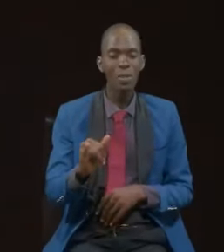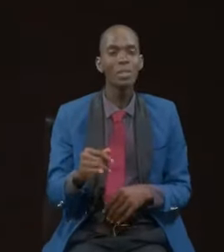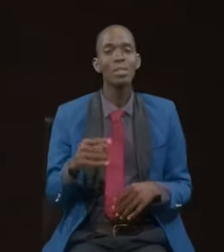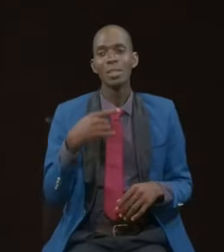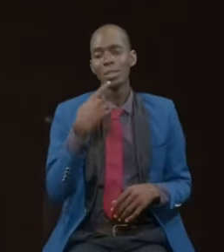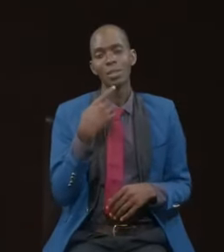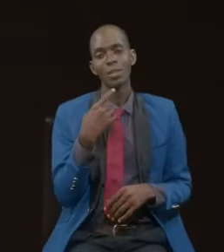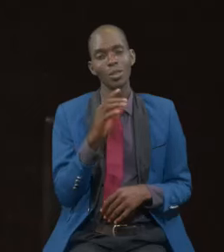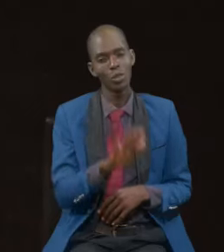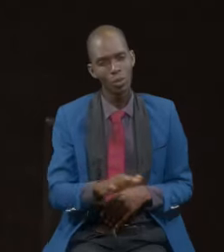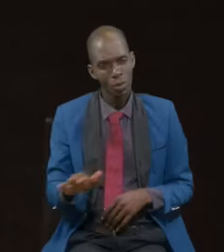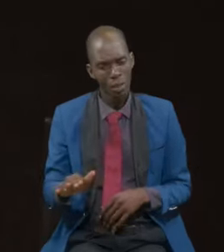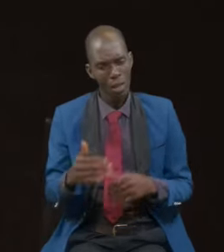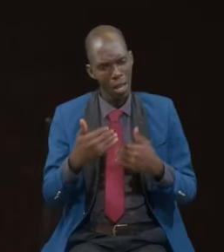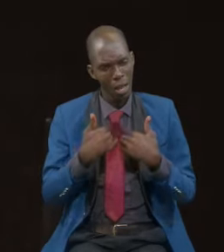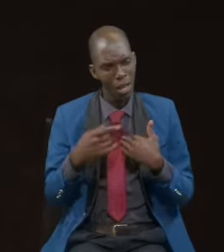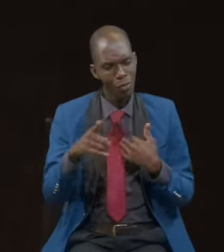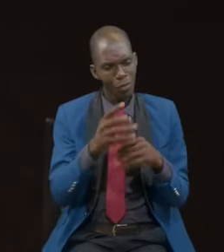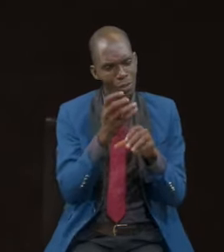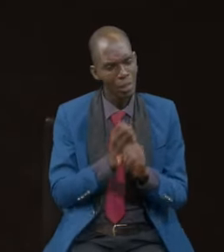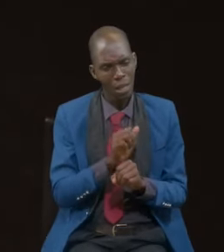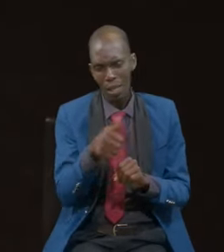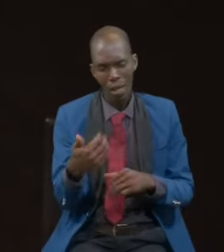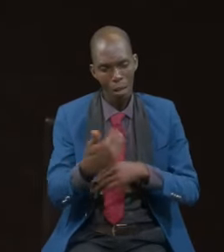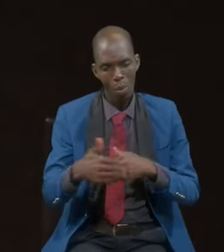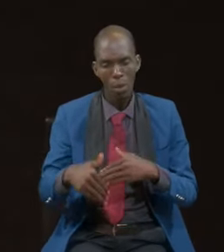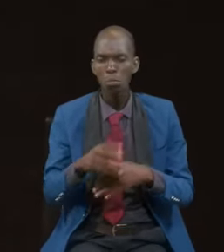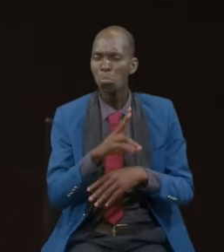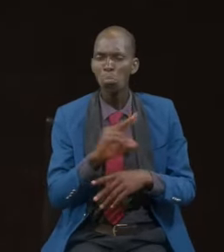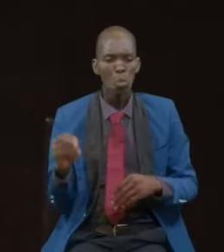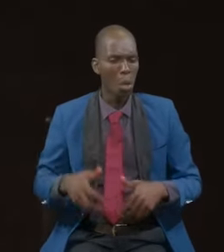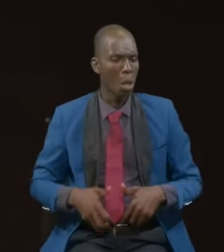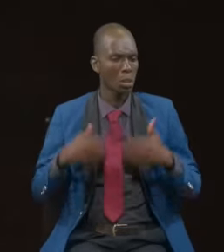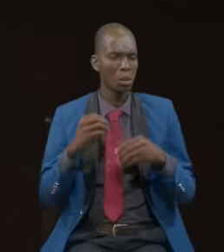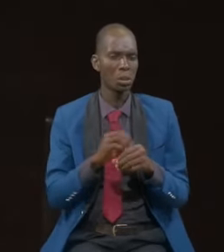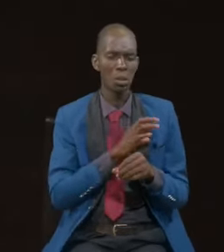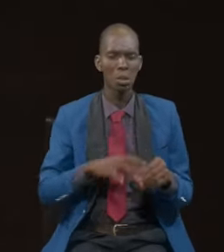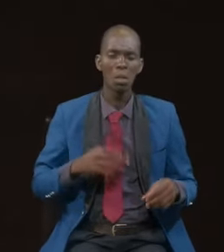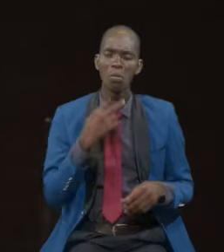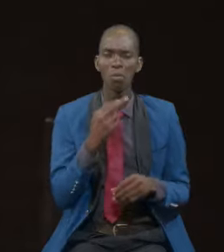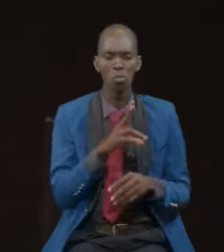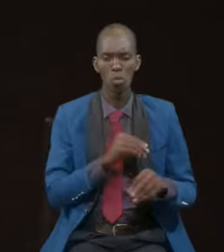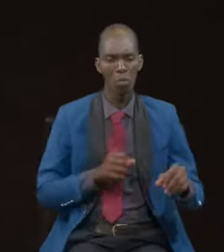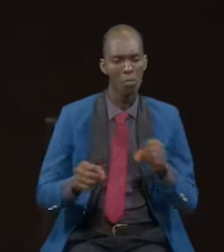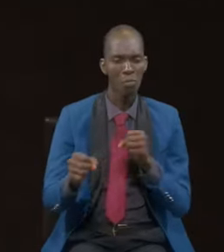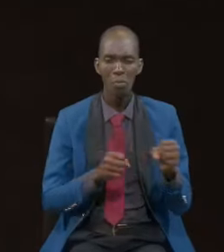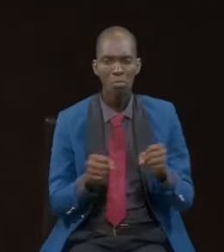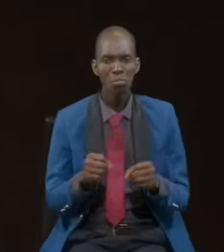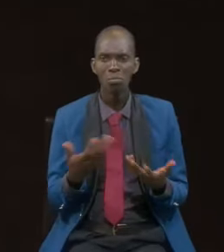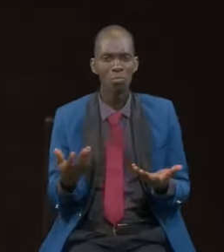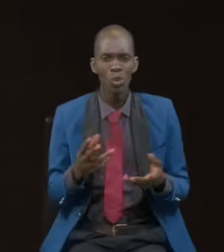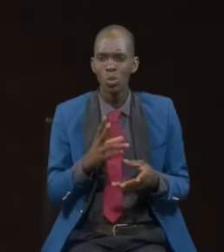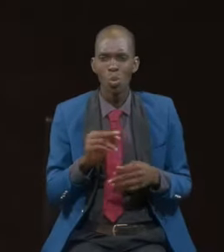Children, have ye any bread? No anger, no fighting, no kind